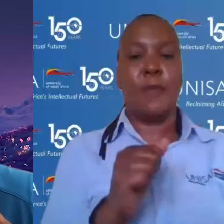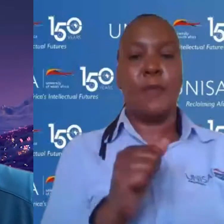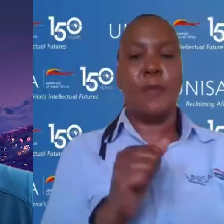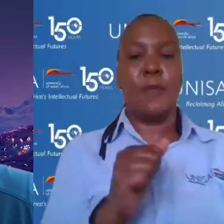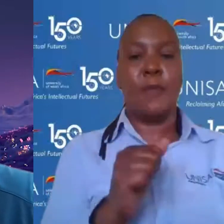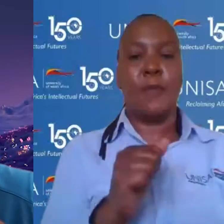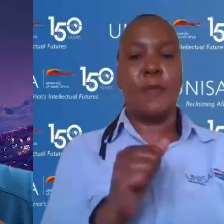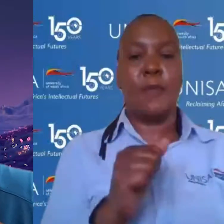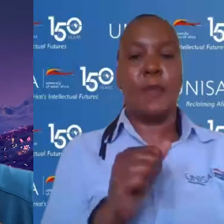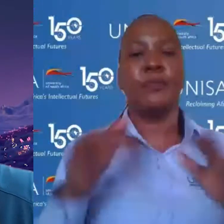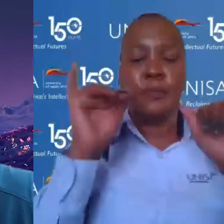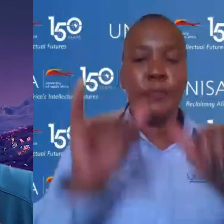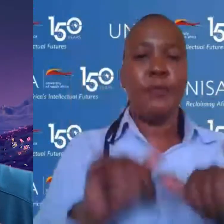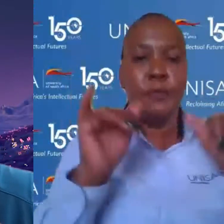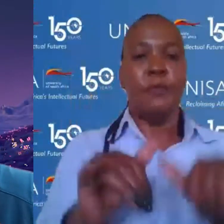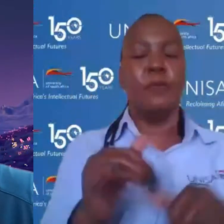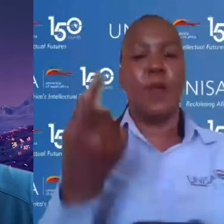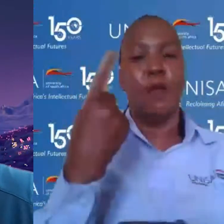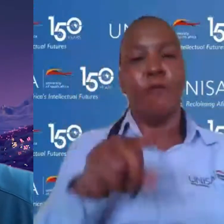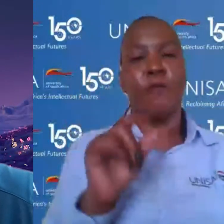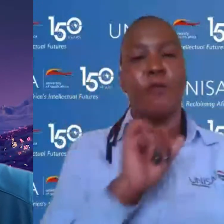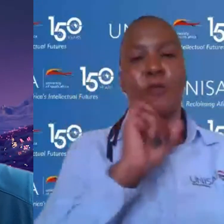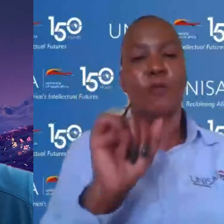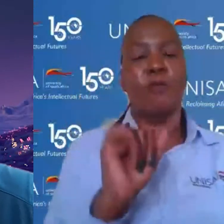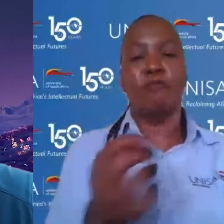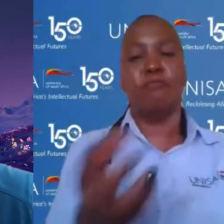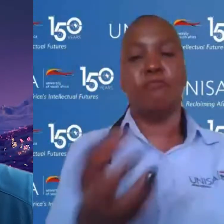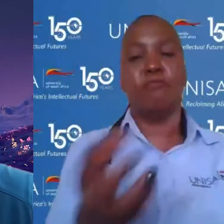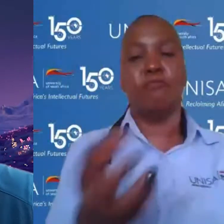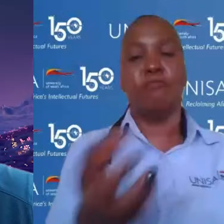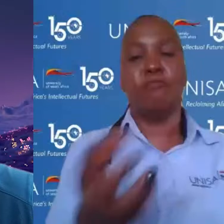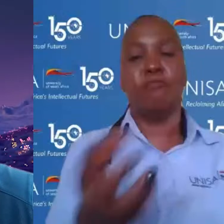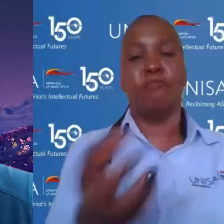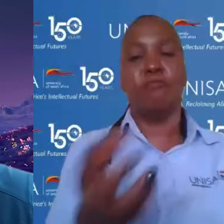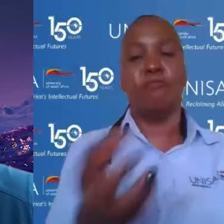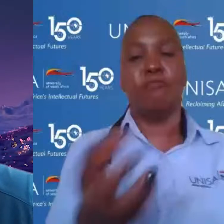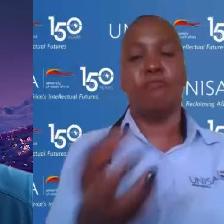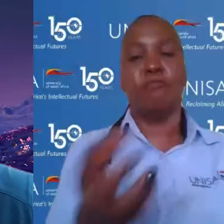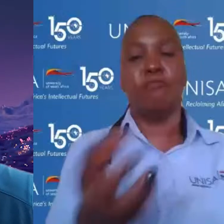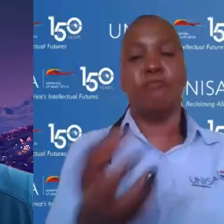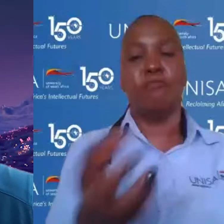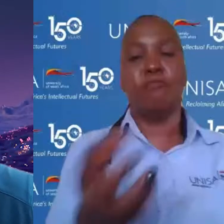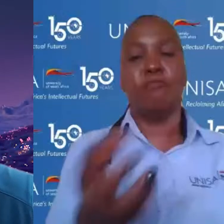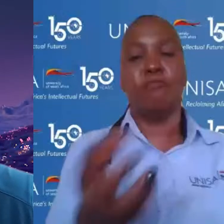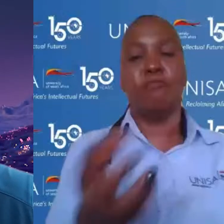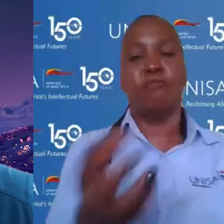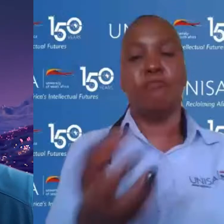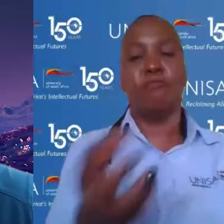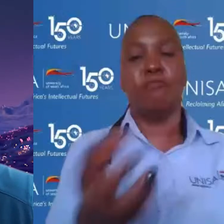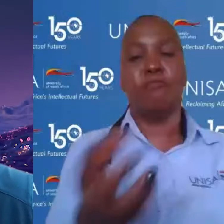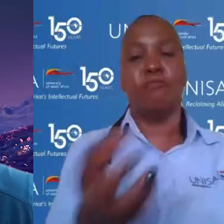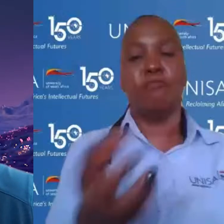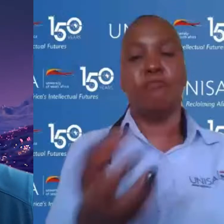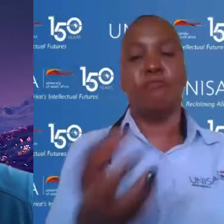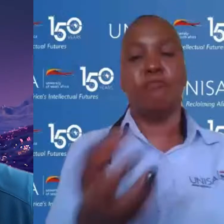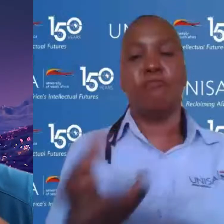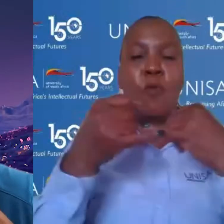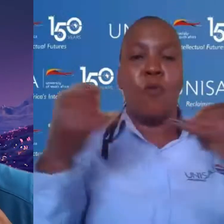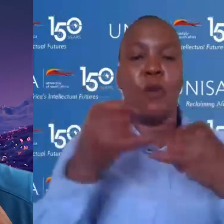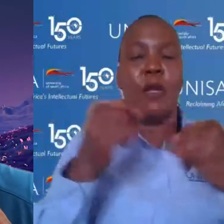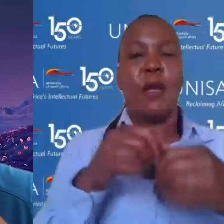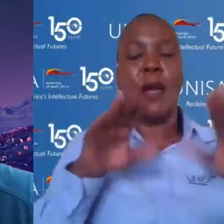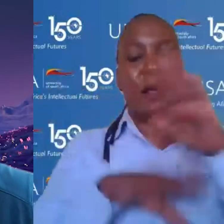waiting, you can be able to access your study material on MyUNISA under official study